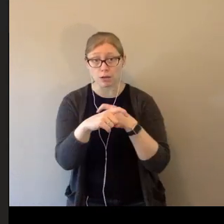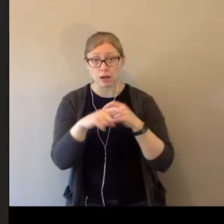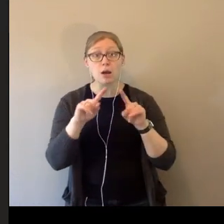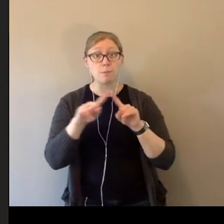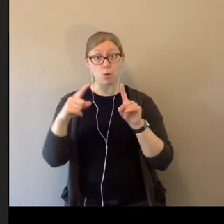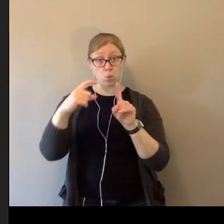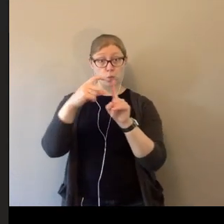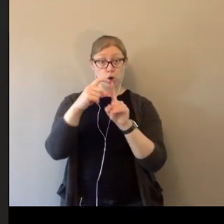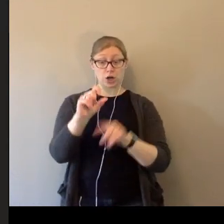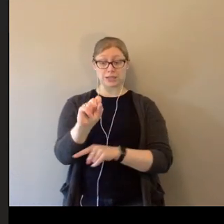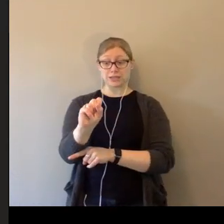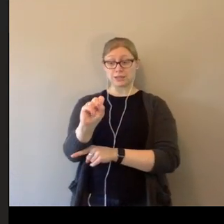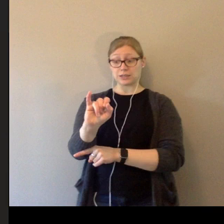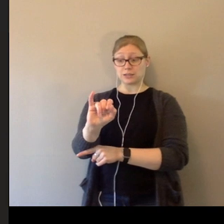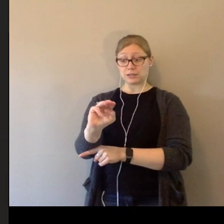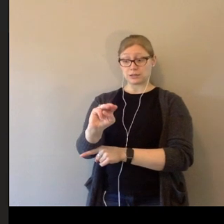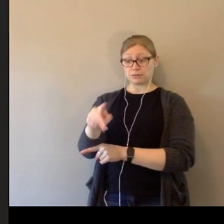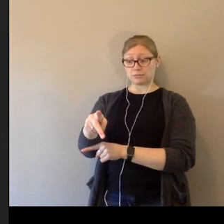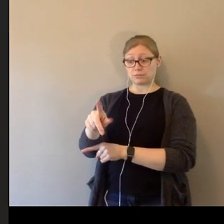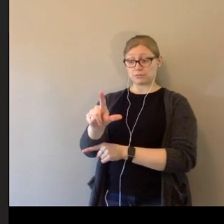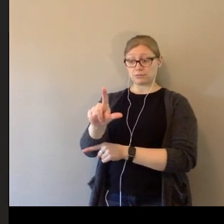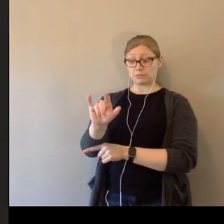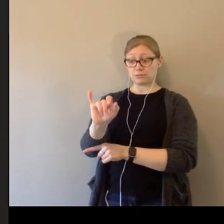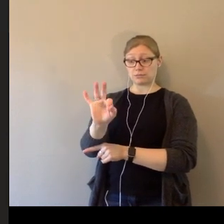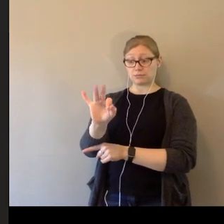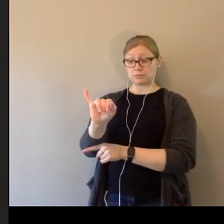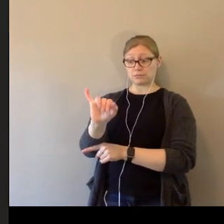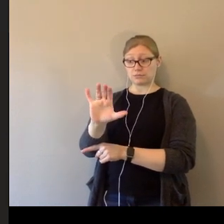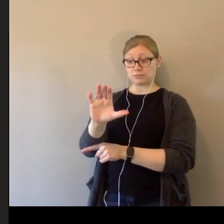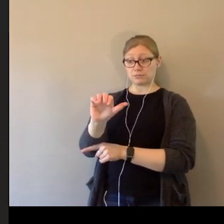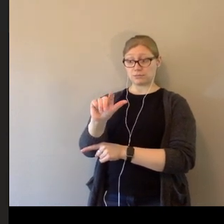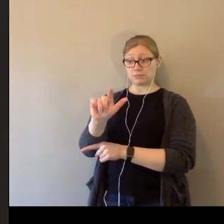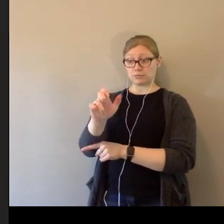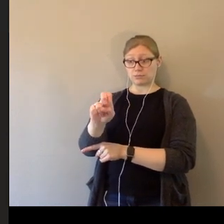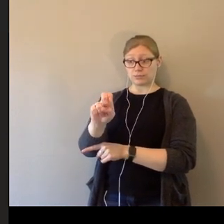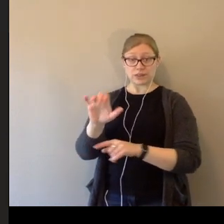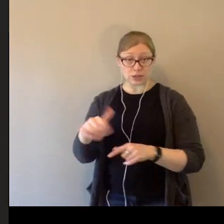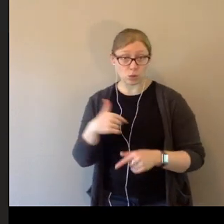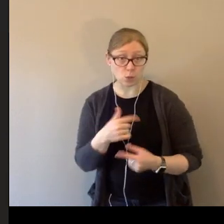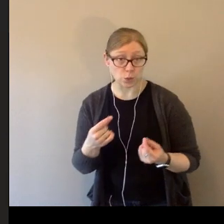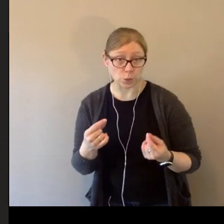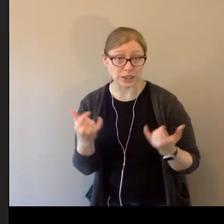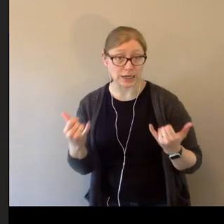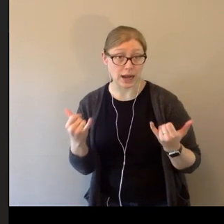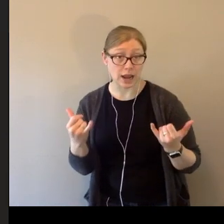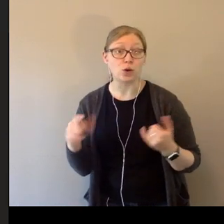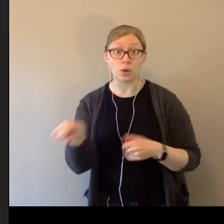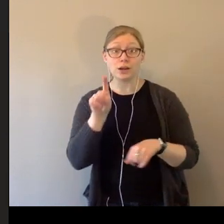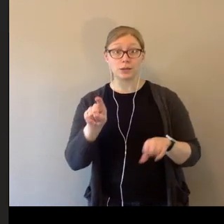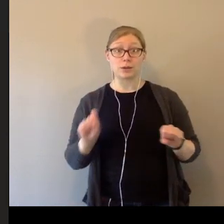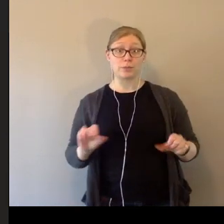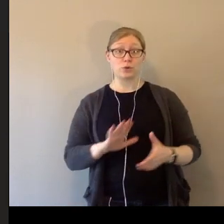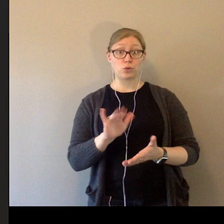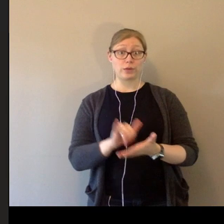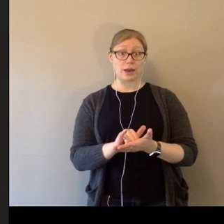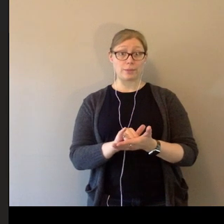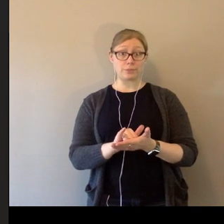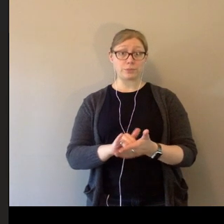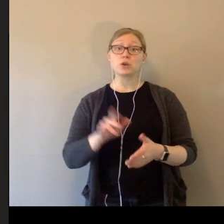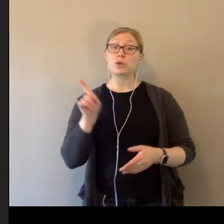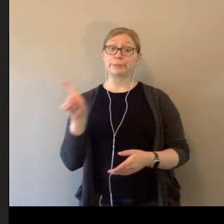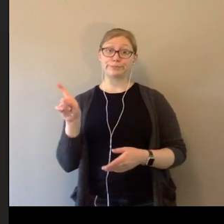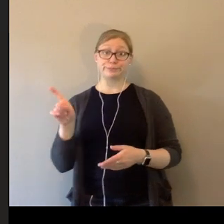simplification, and we want to you need to be able to do it. So here are the two rules